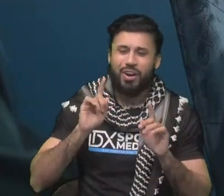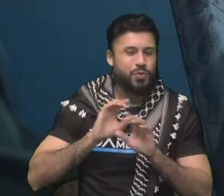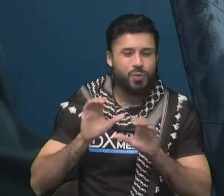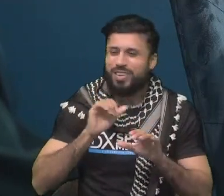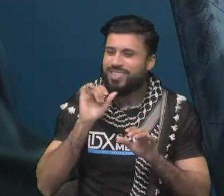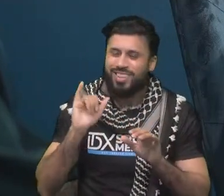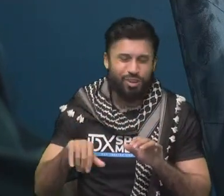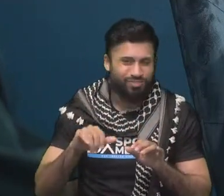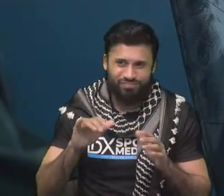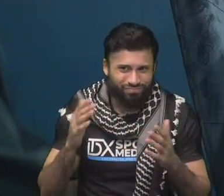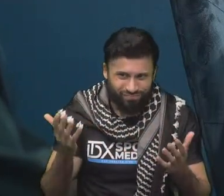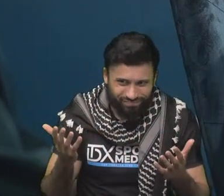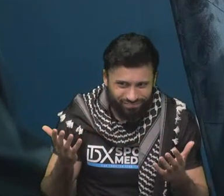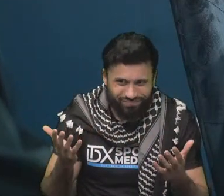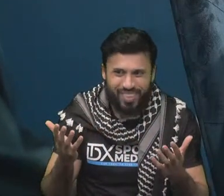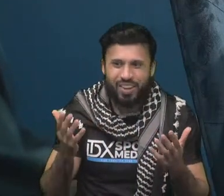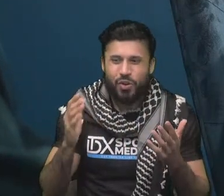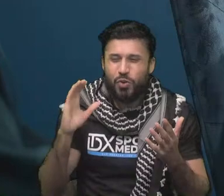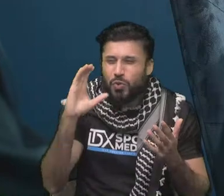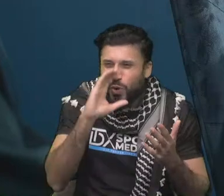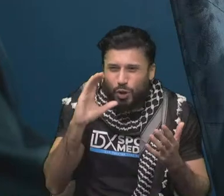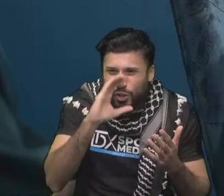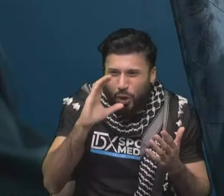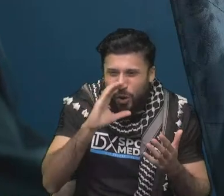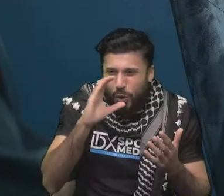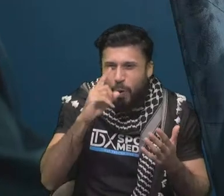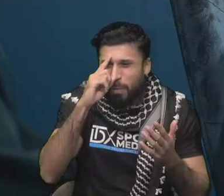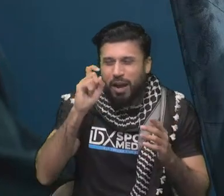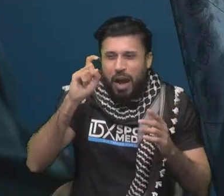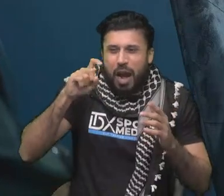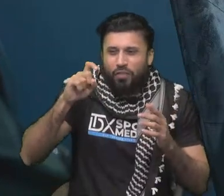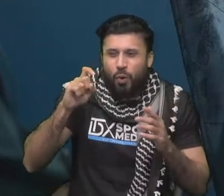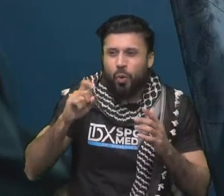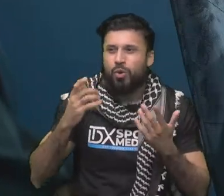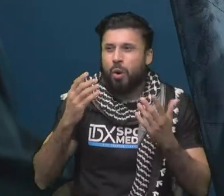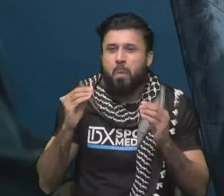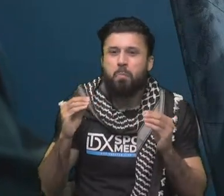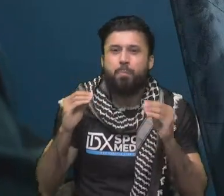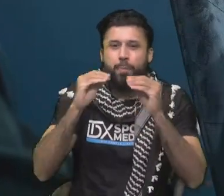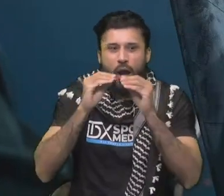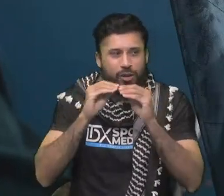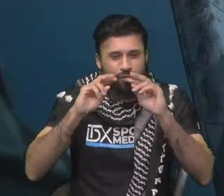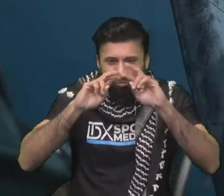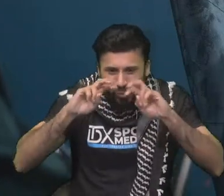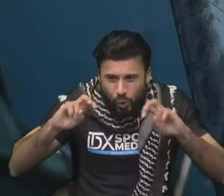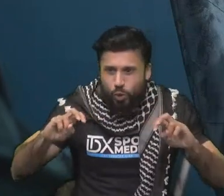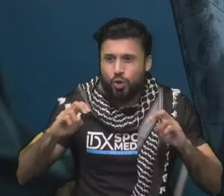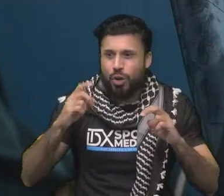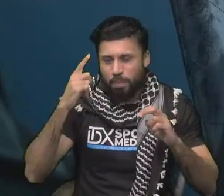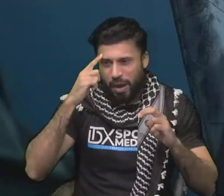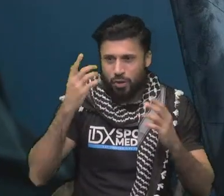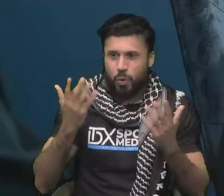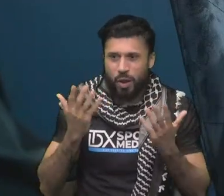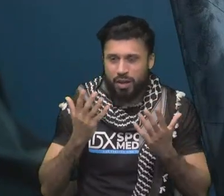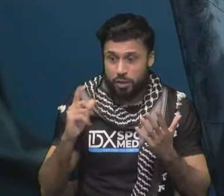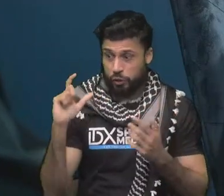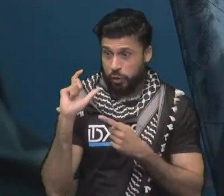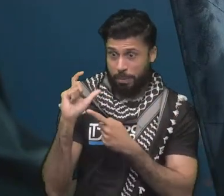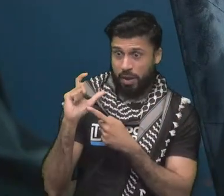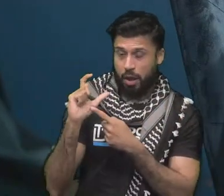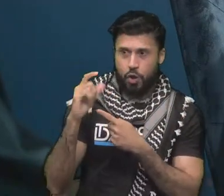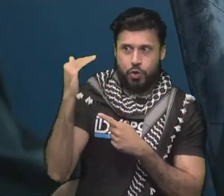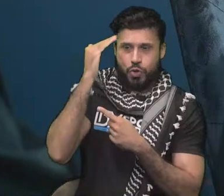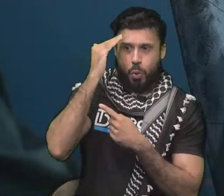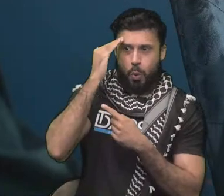always seek in matters of knowledge that which feeds their desires. You know, sometimes people, they look for the